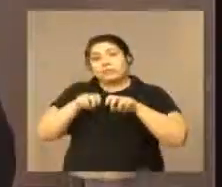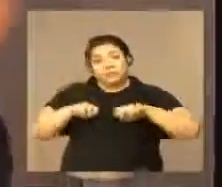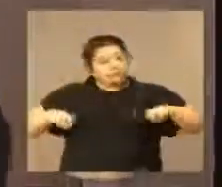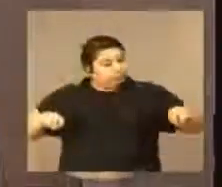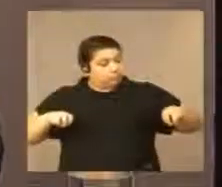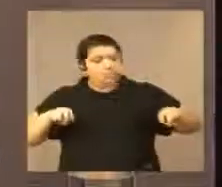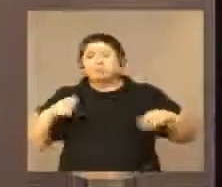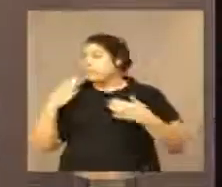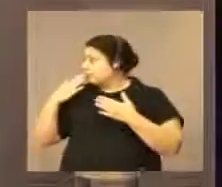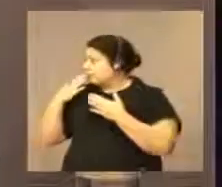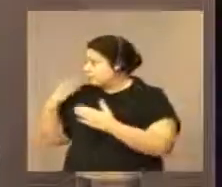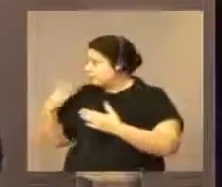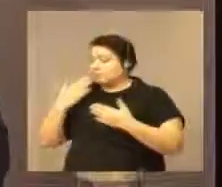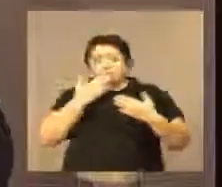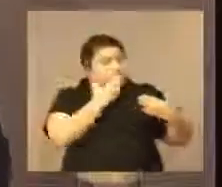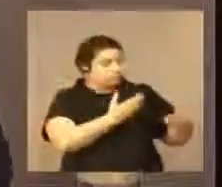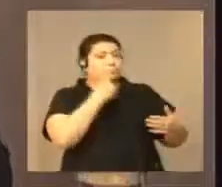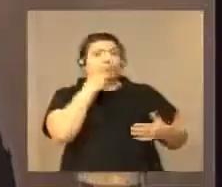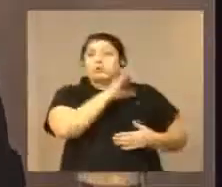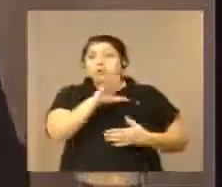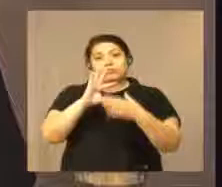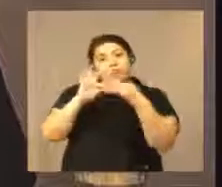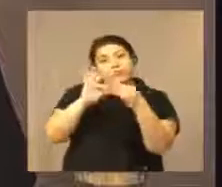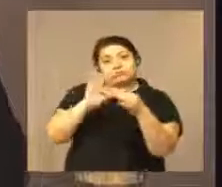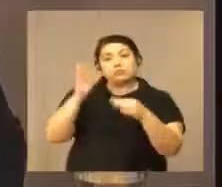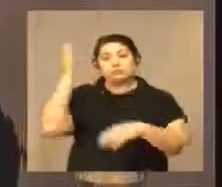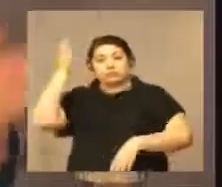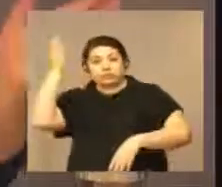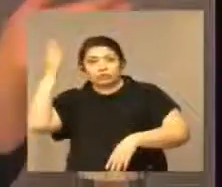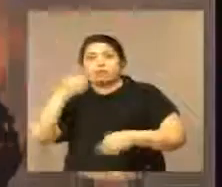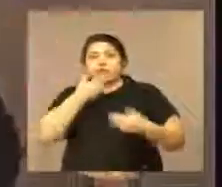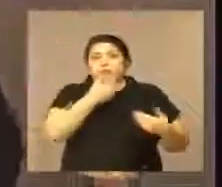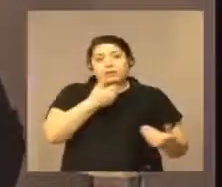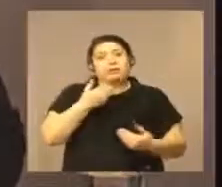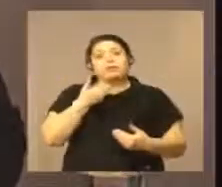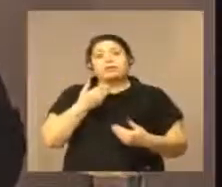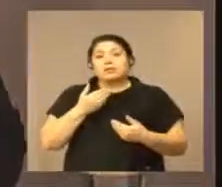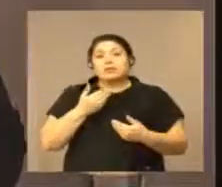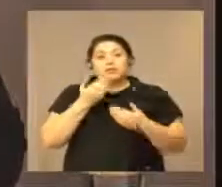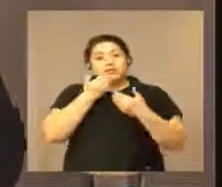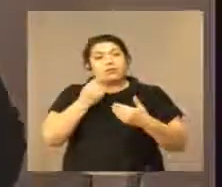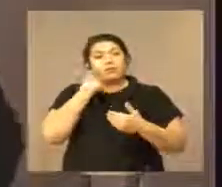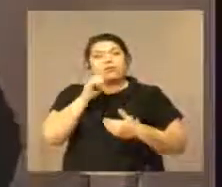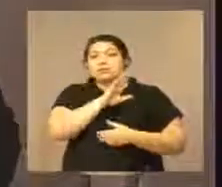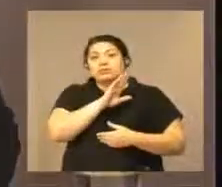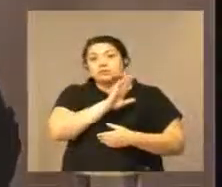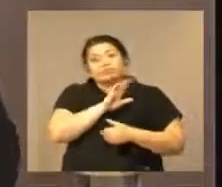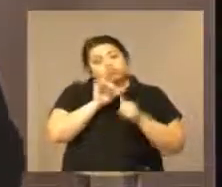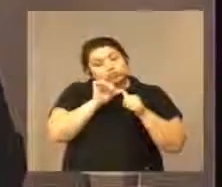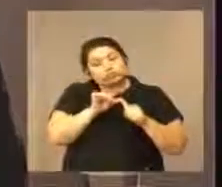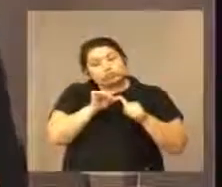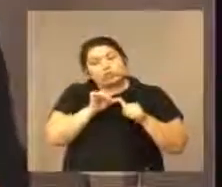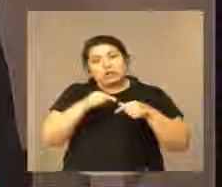you know, all your contributions and everything that you've said today, and thank you for staying, you know, for the whole